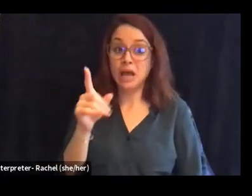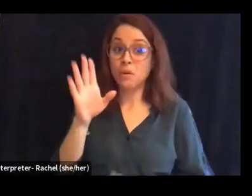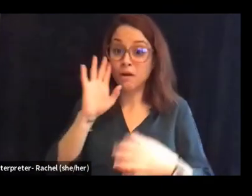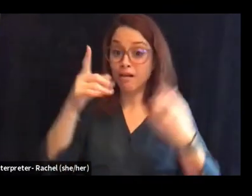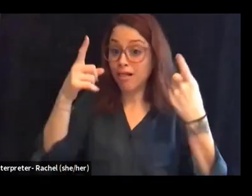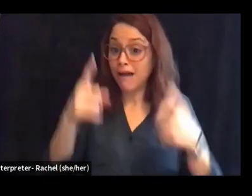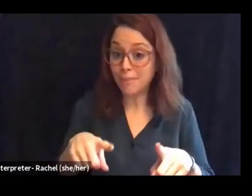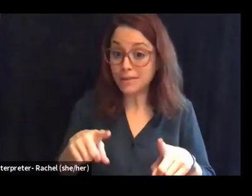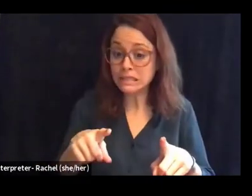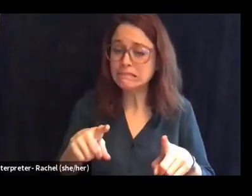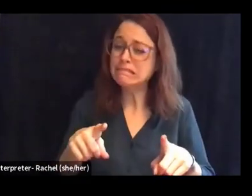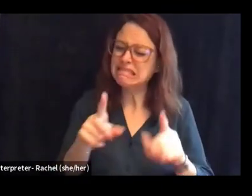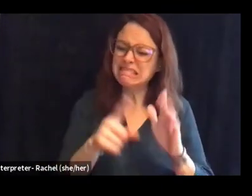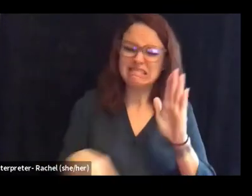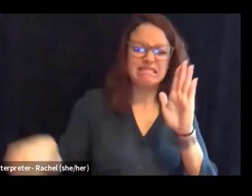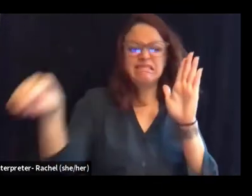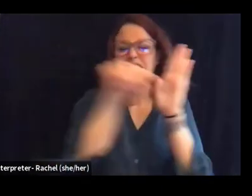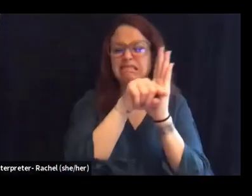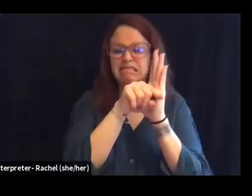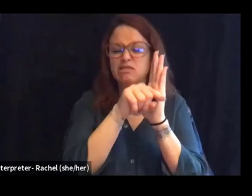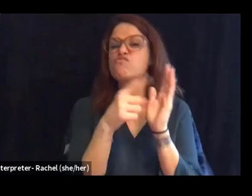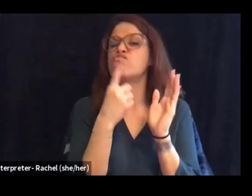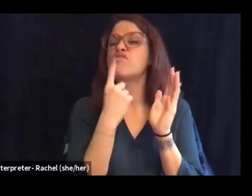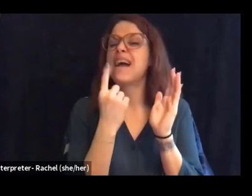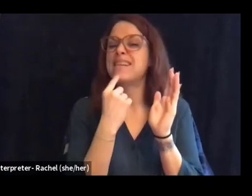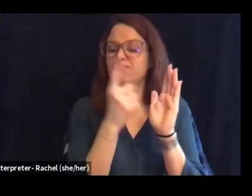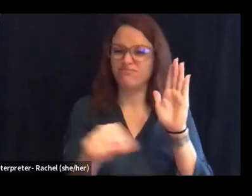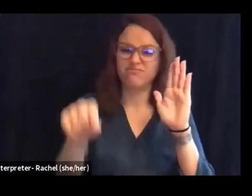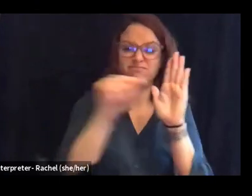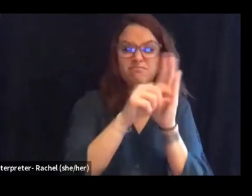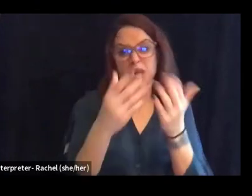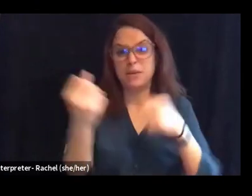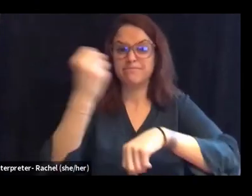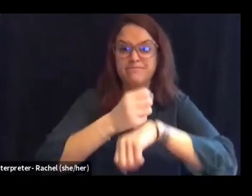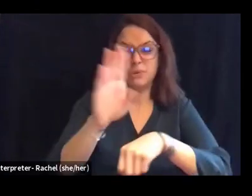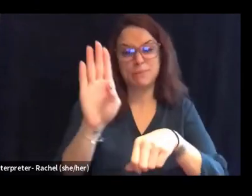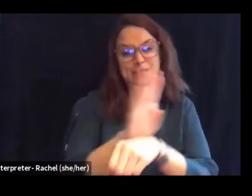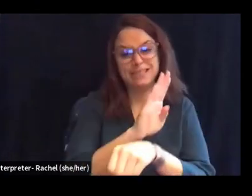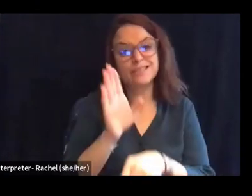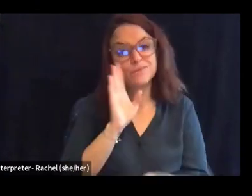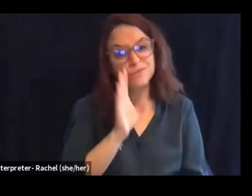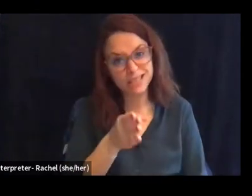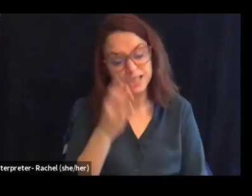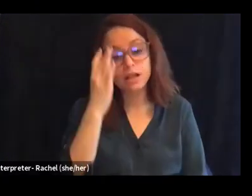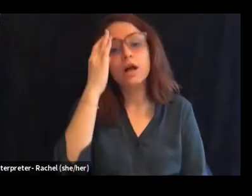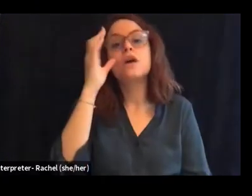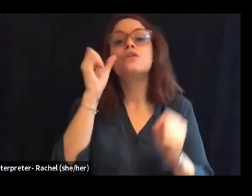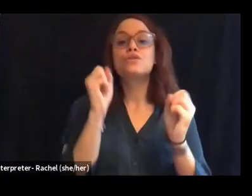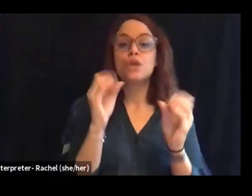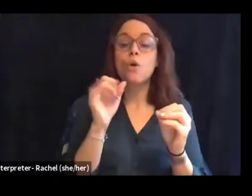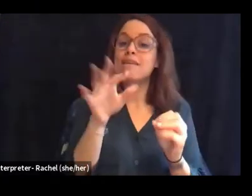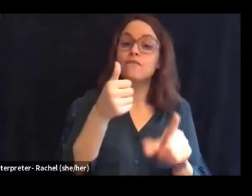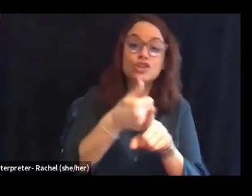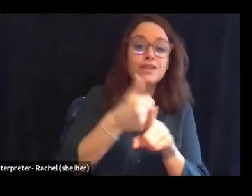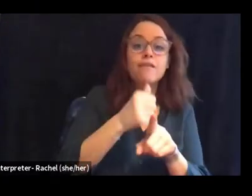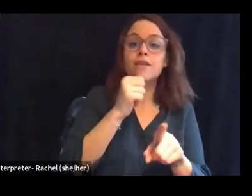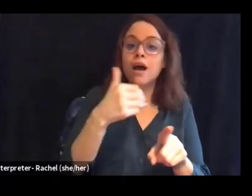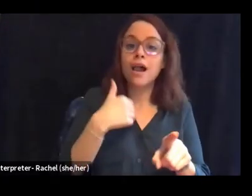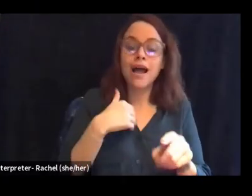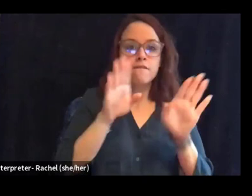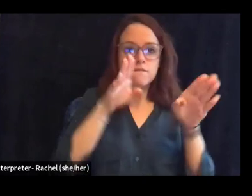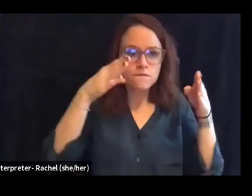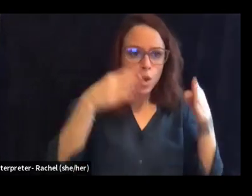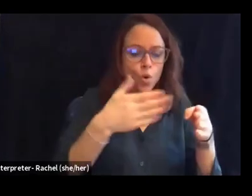deeper in the red than any of us would like to. So the lack of having a focused marketing plan,